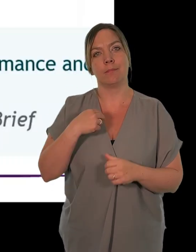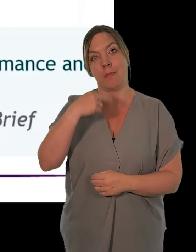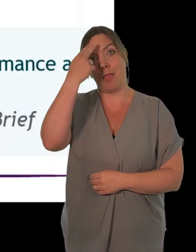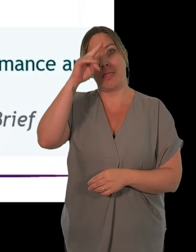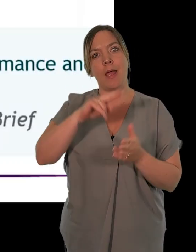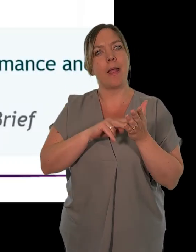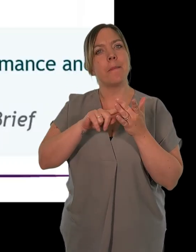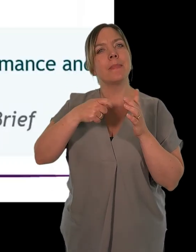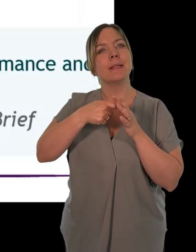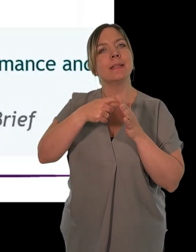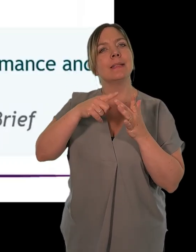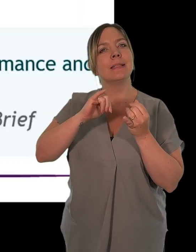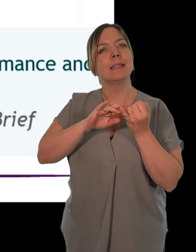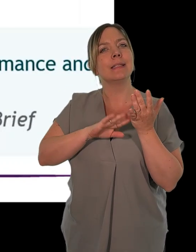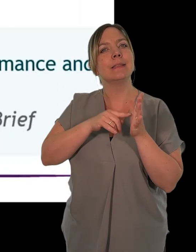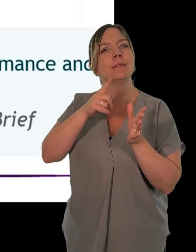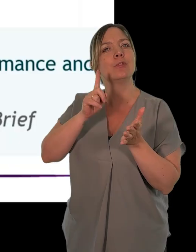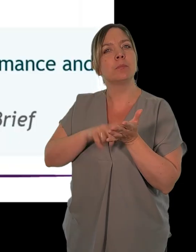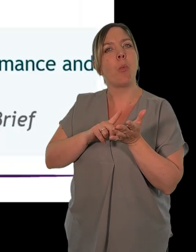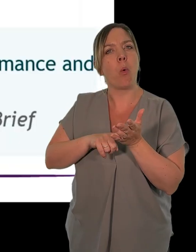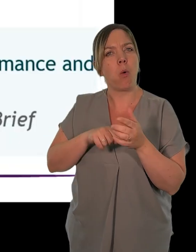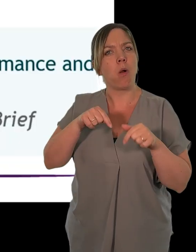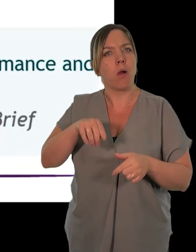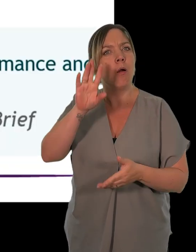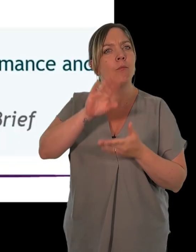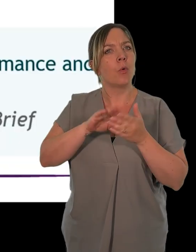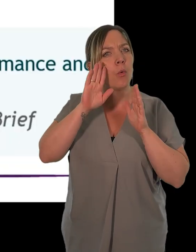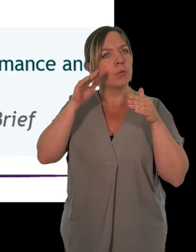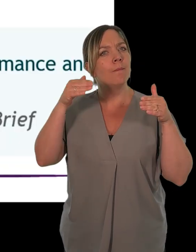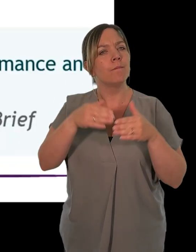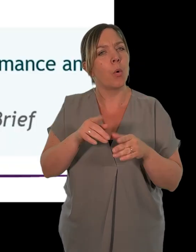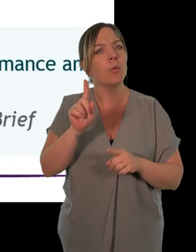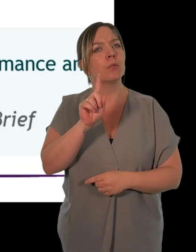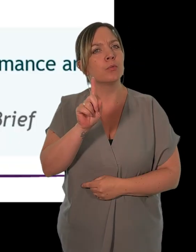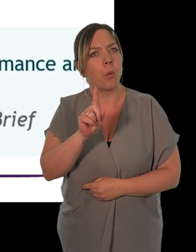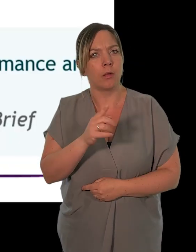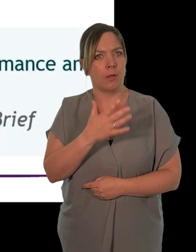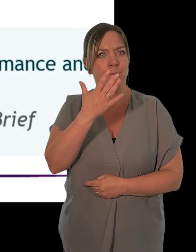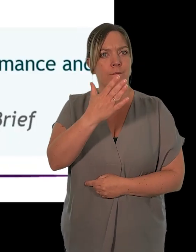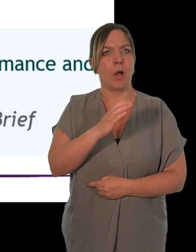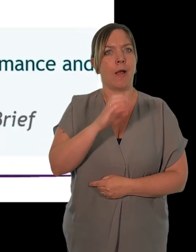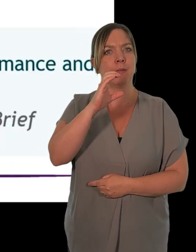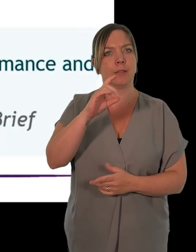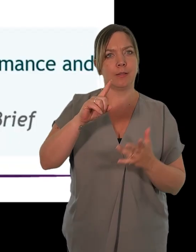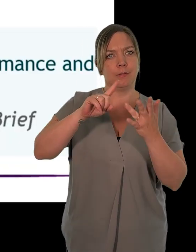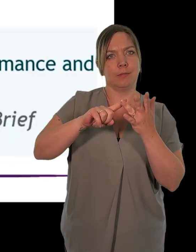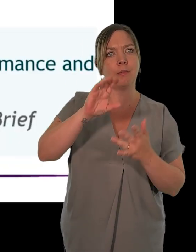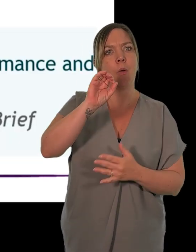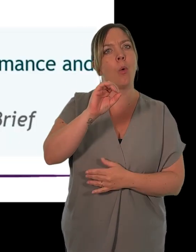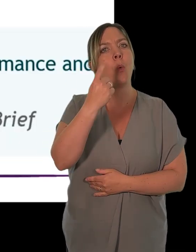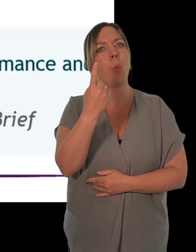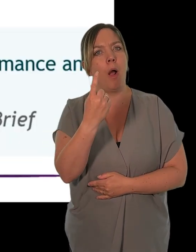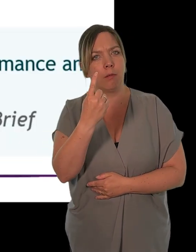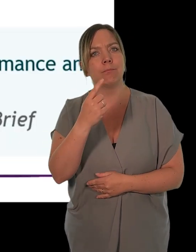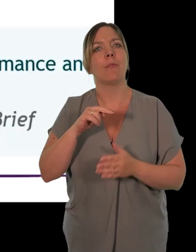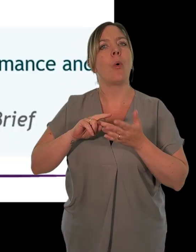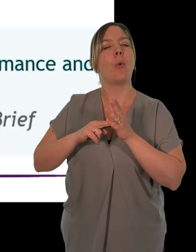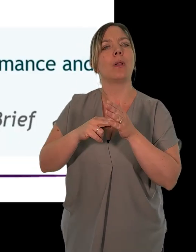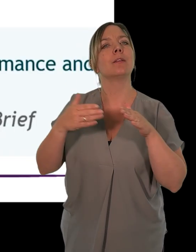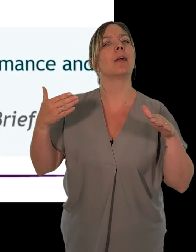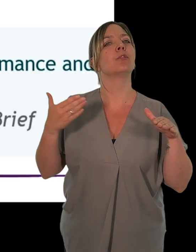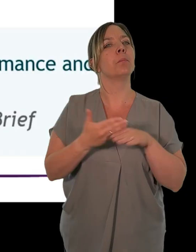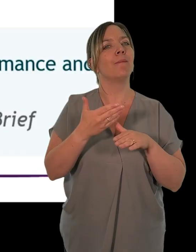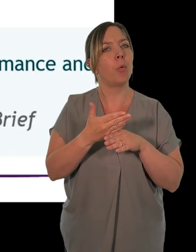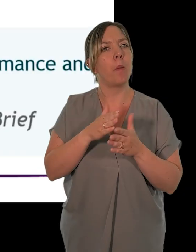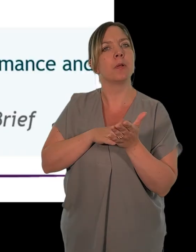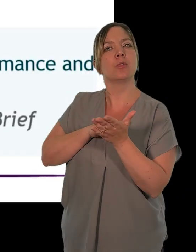My name is Nikki Small, and this recording focuses on 5C001, Organisational Performance and Culture in